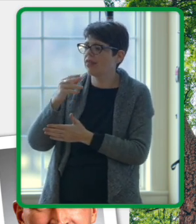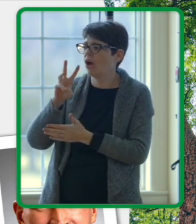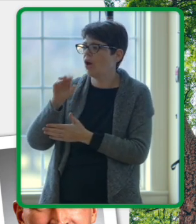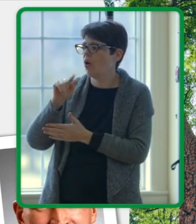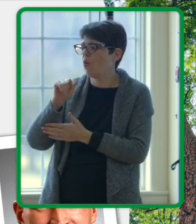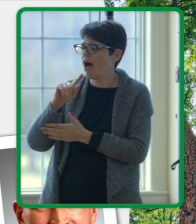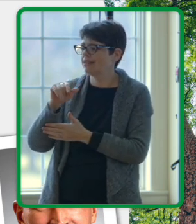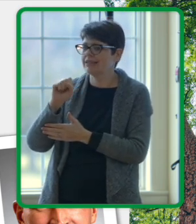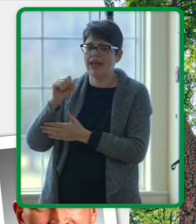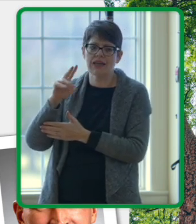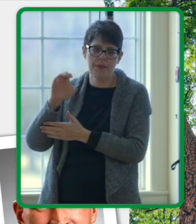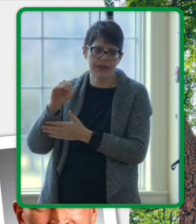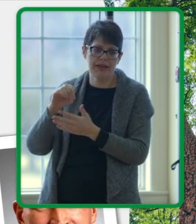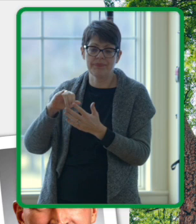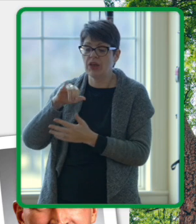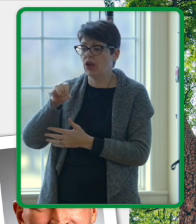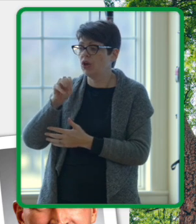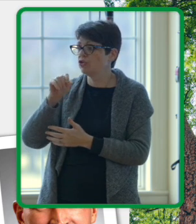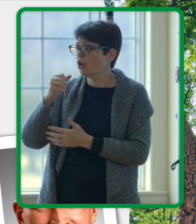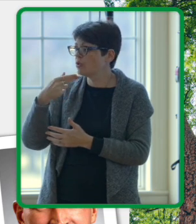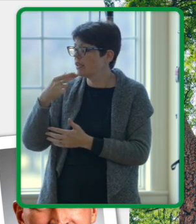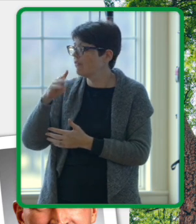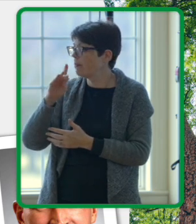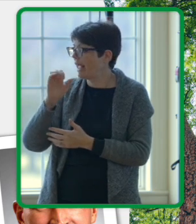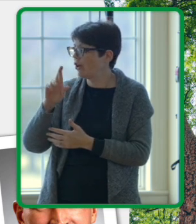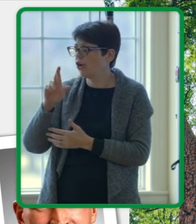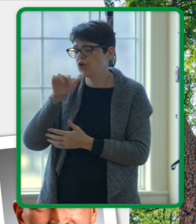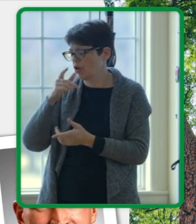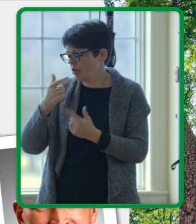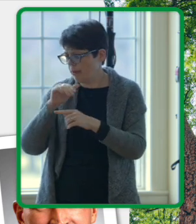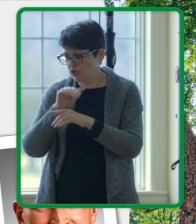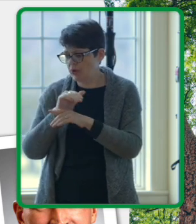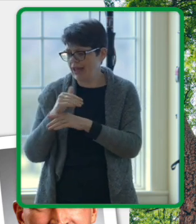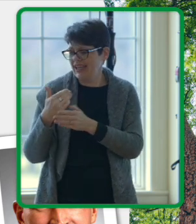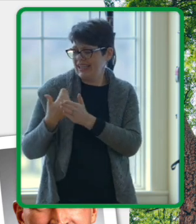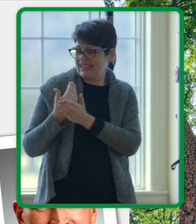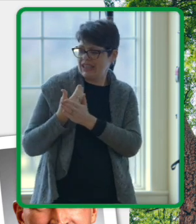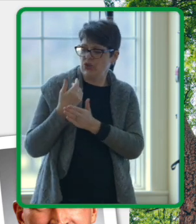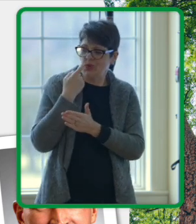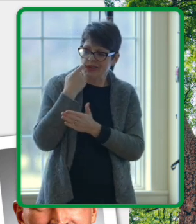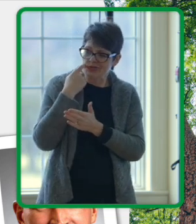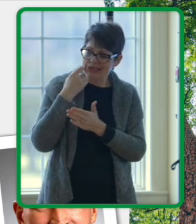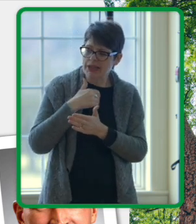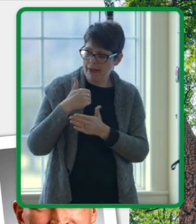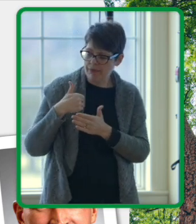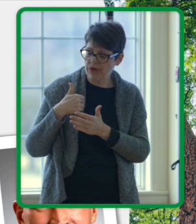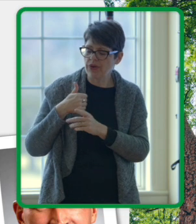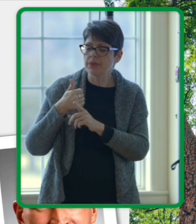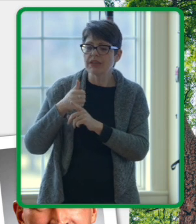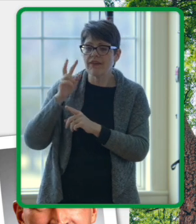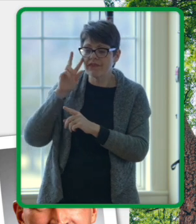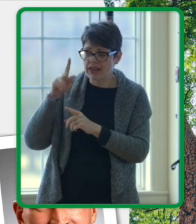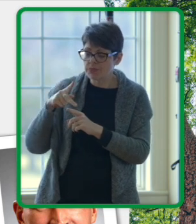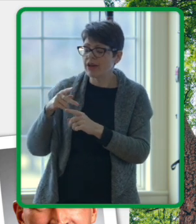Joseph Baker, who couldn't be with here tonight and is our newest supervisory committee member, is Vice President,